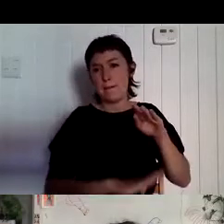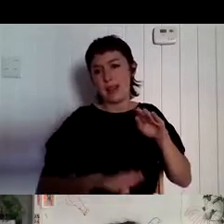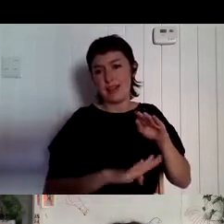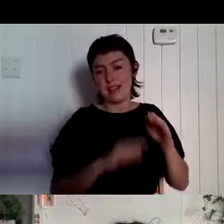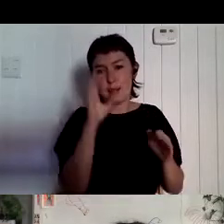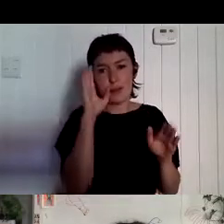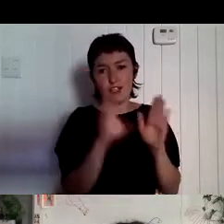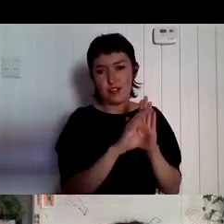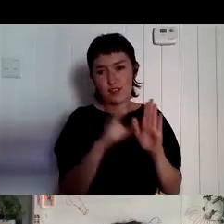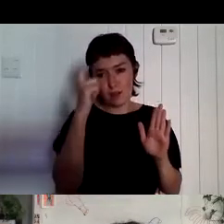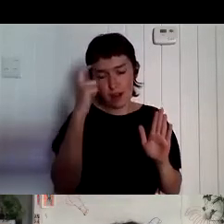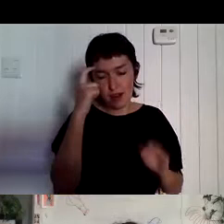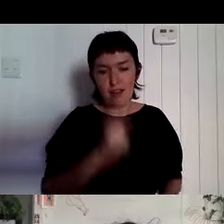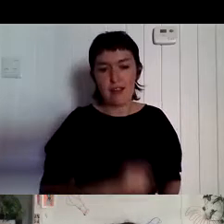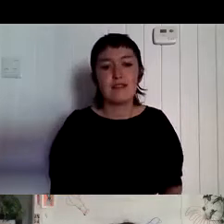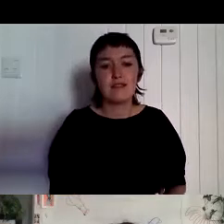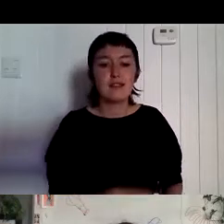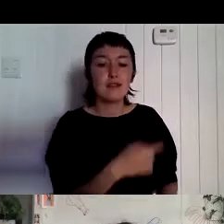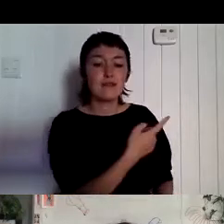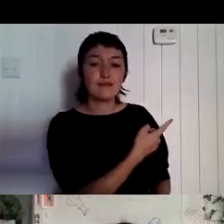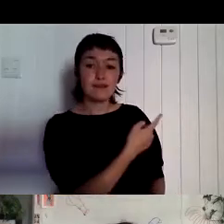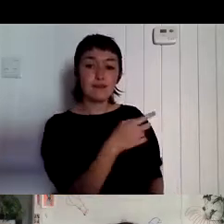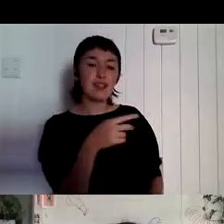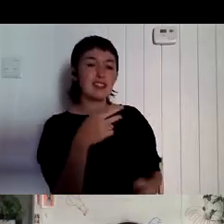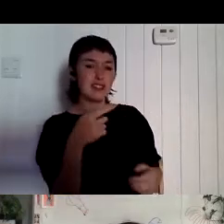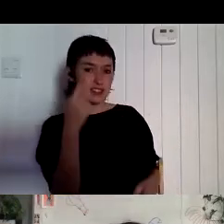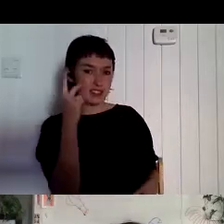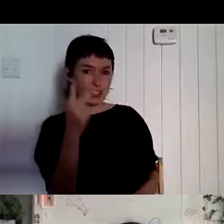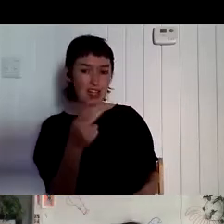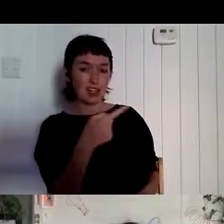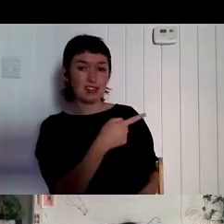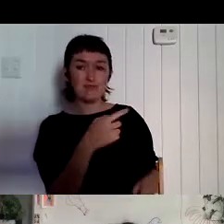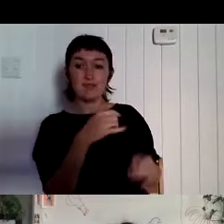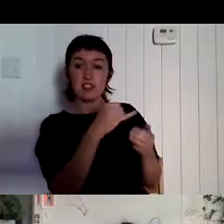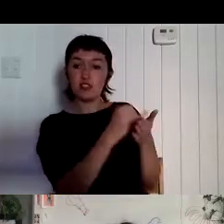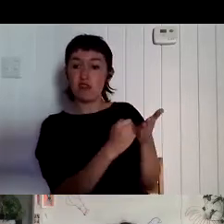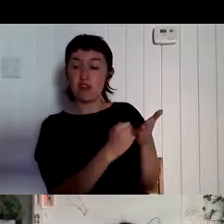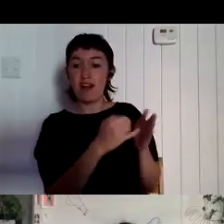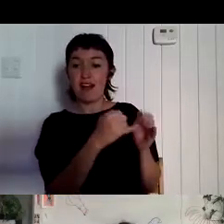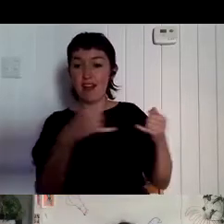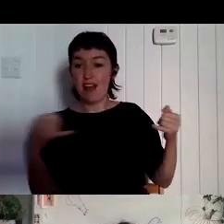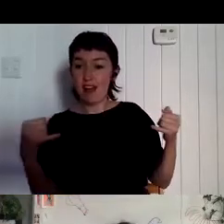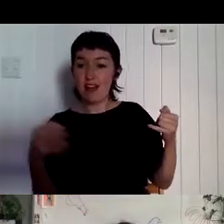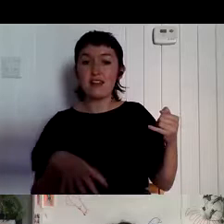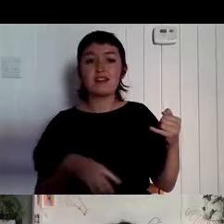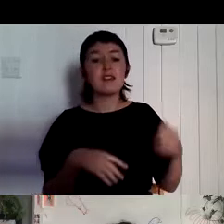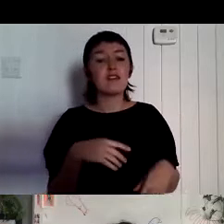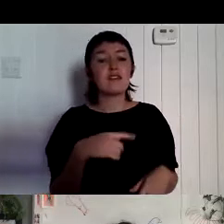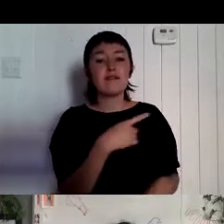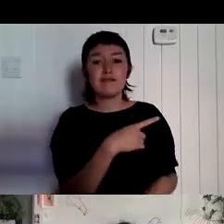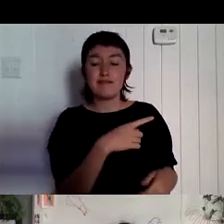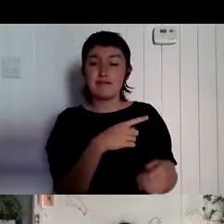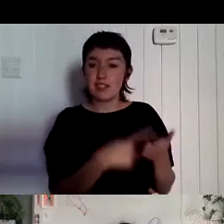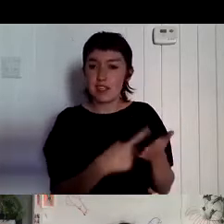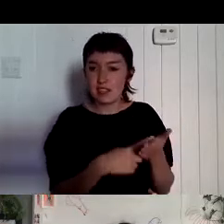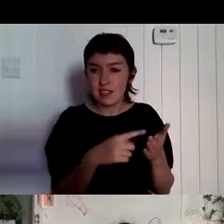here, we've drawn some lines, and suddenly we can start talking about things like the area in a certain region of the brain, or the